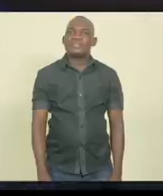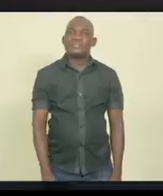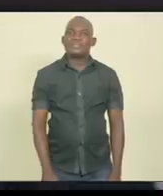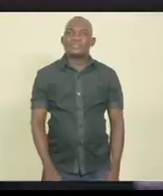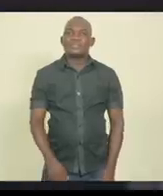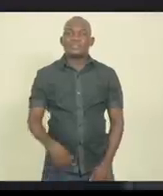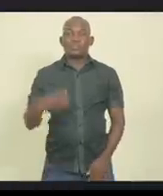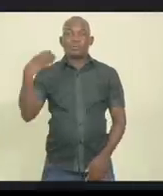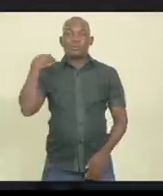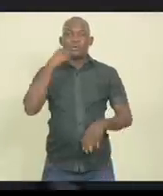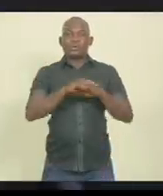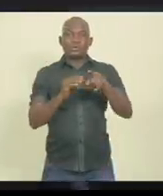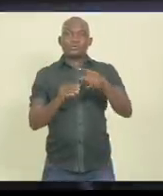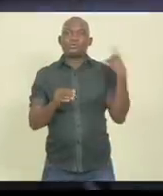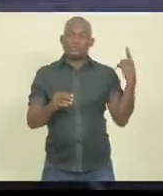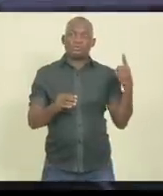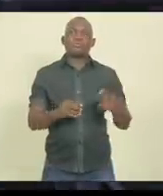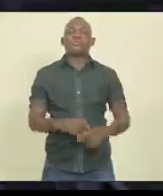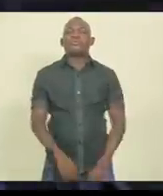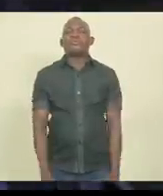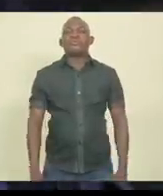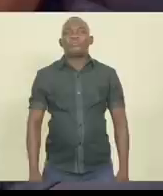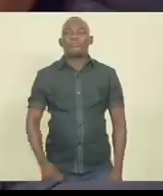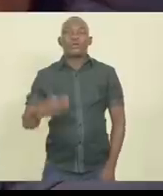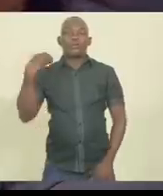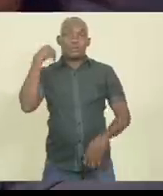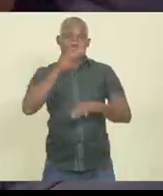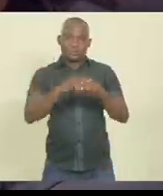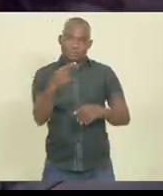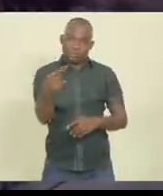Coco needs you. Your friend won't talk without you.